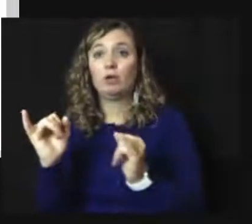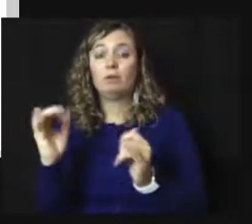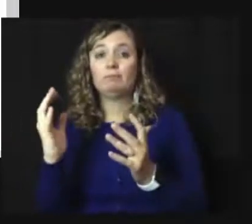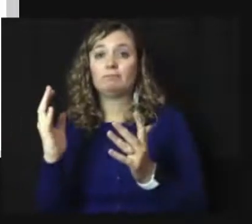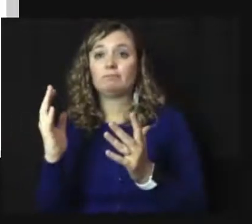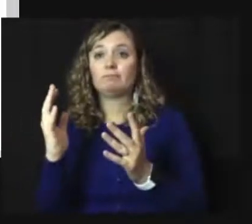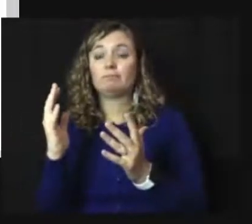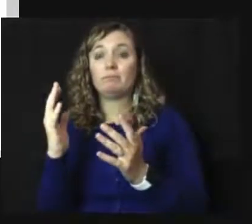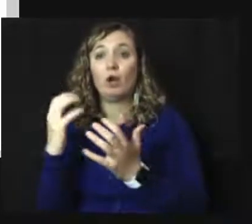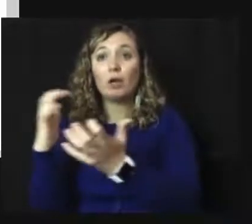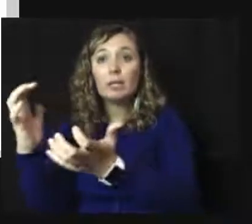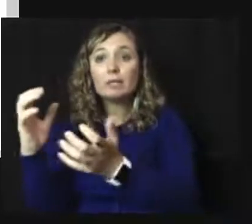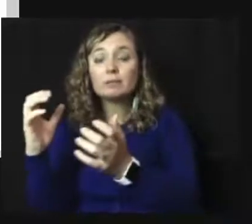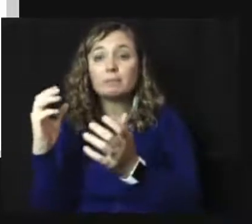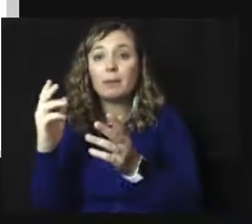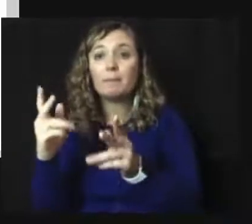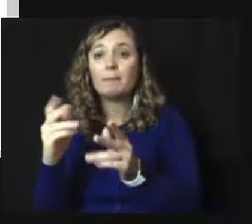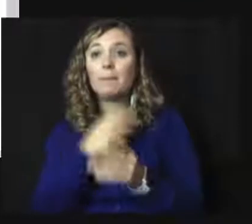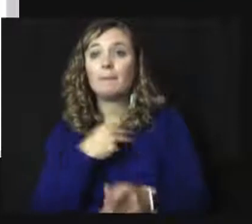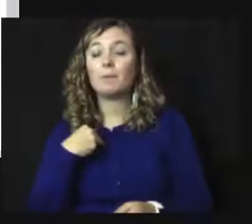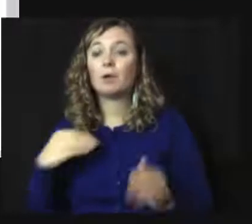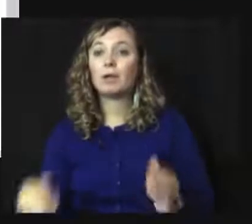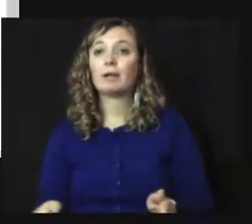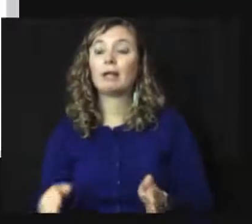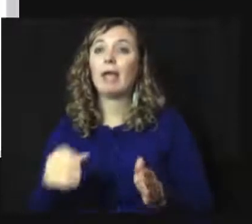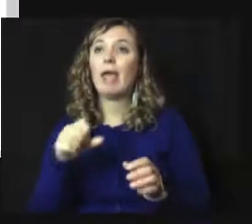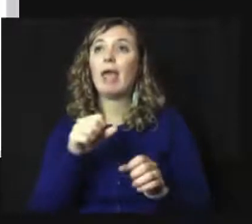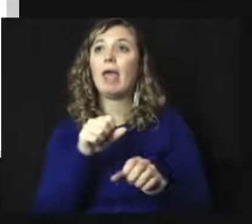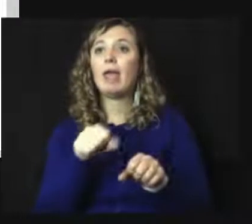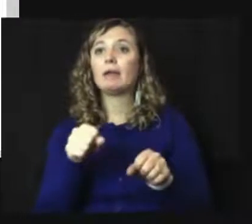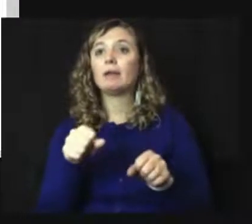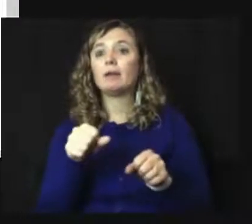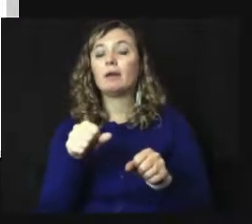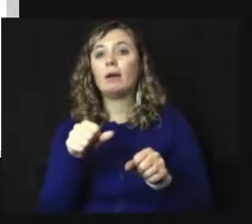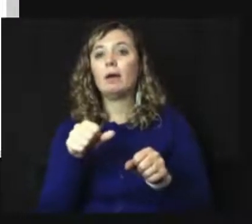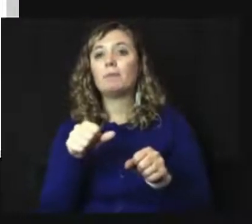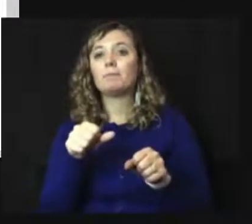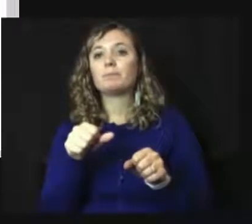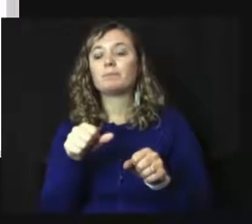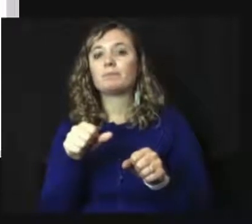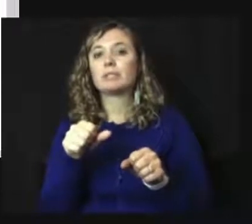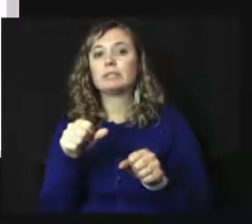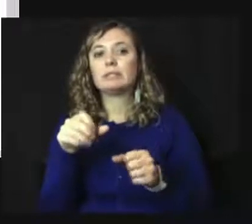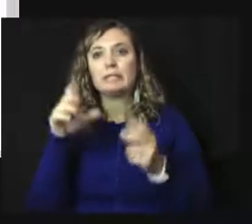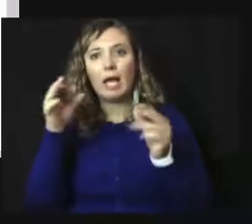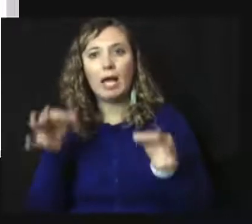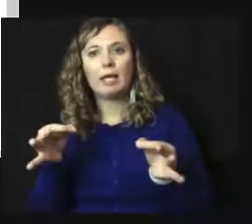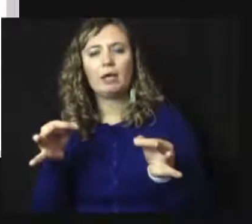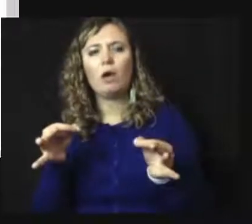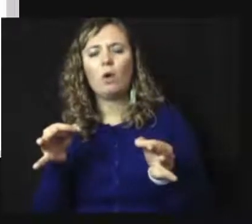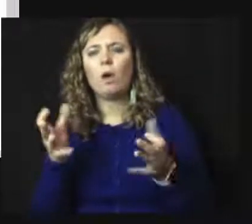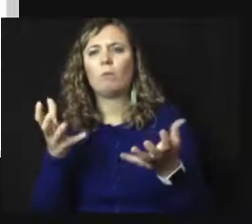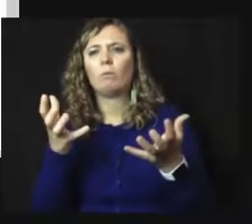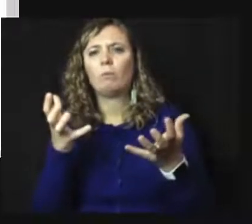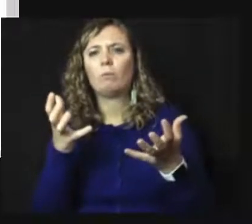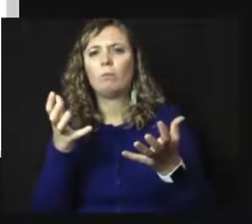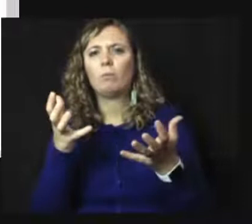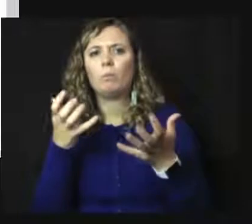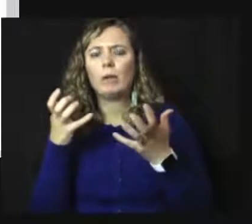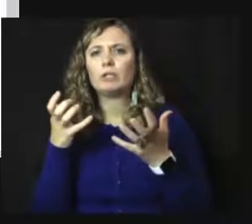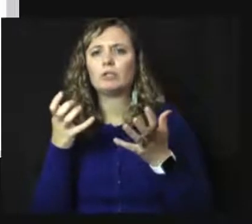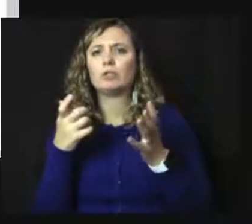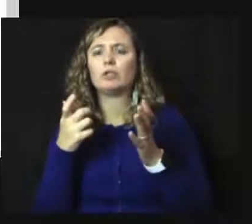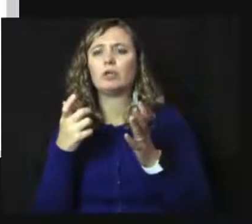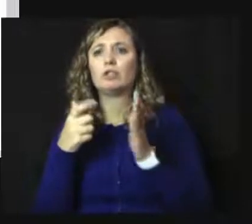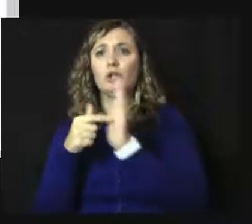that is allistic. I'm choosing to change my audience requirement, and I'm choosing to ask and show the people who